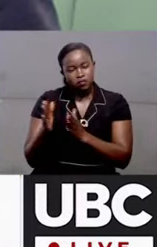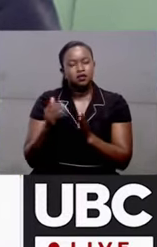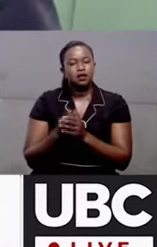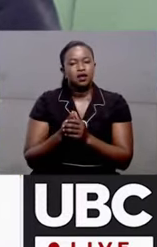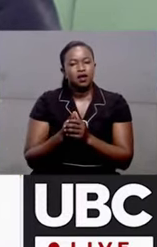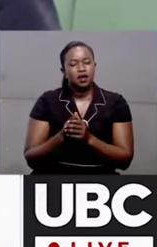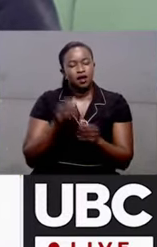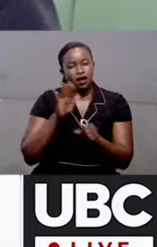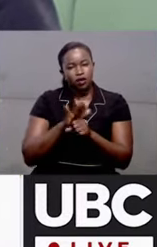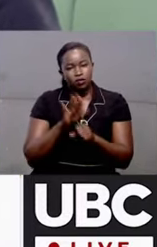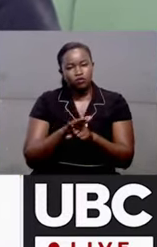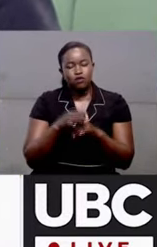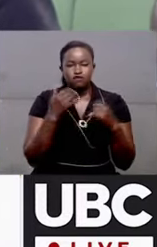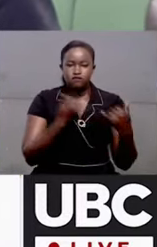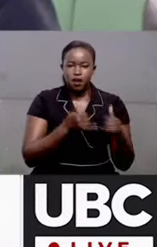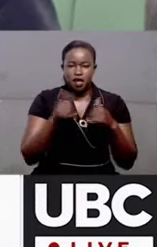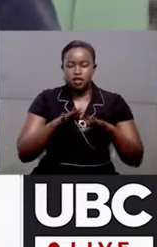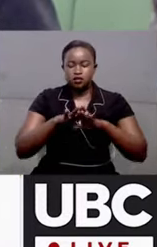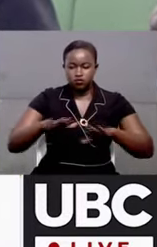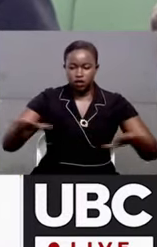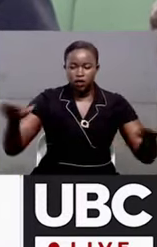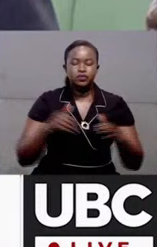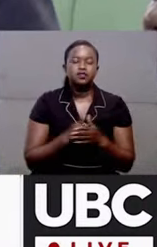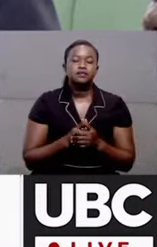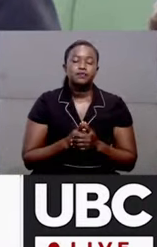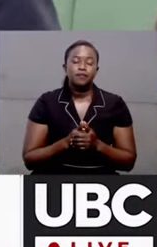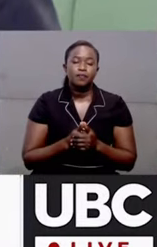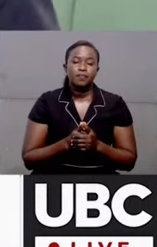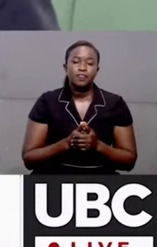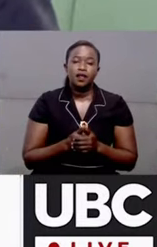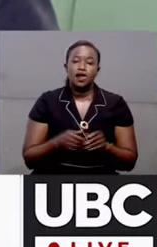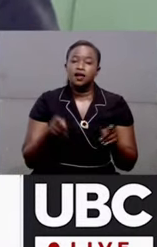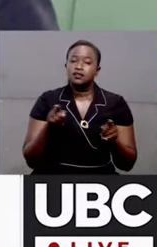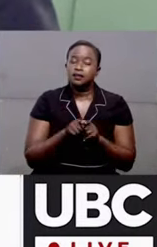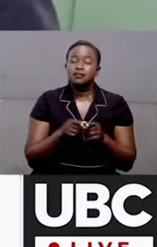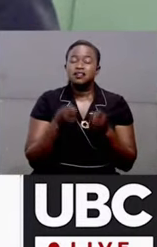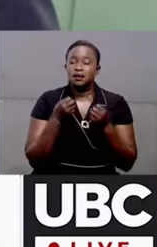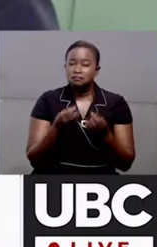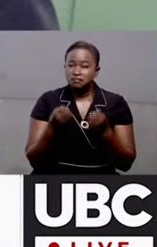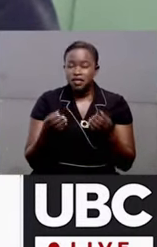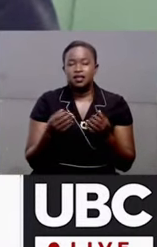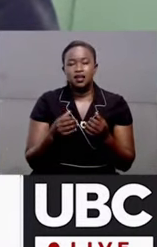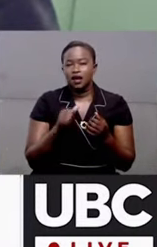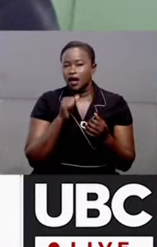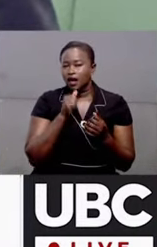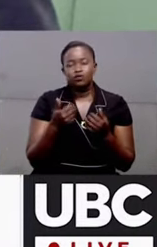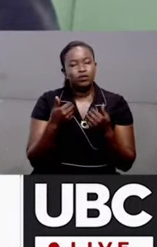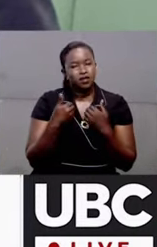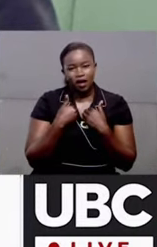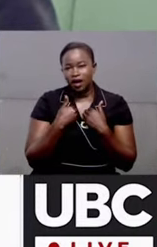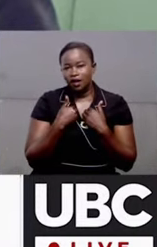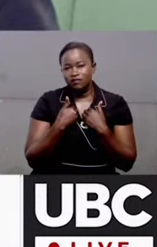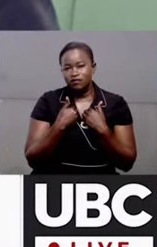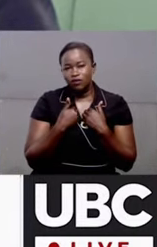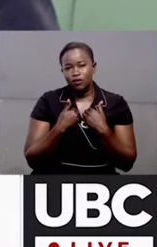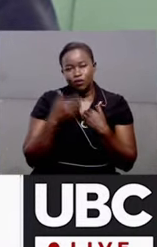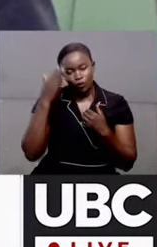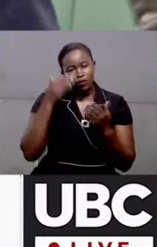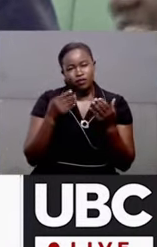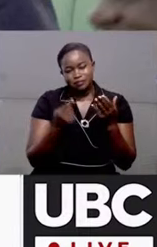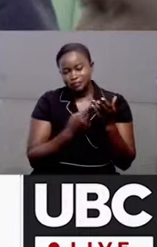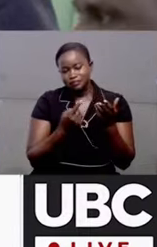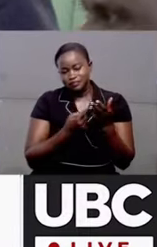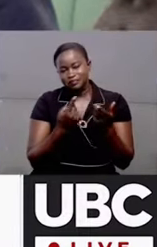playing grounds. And these are quite a number. I don't have them on my fingertips.